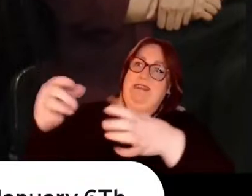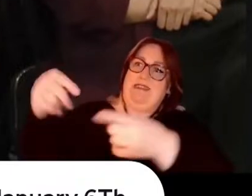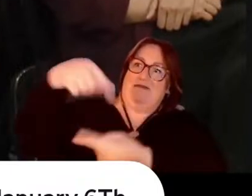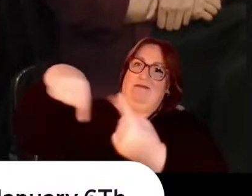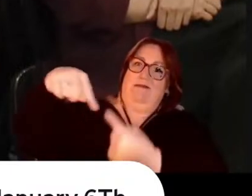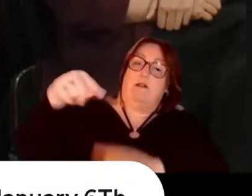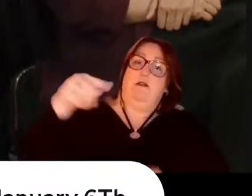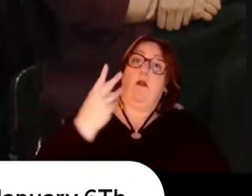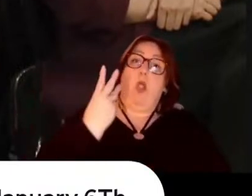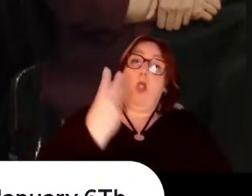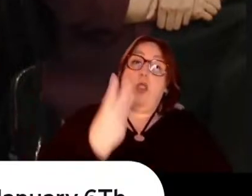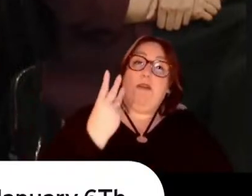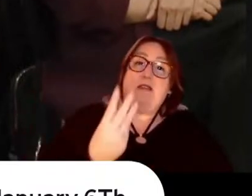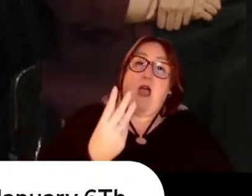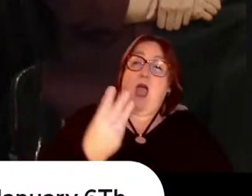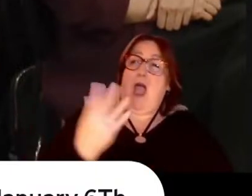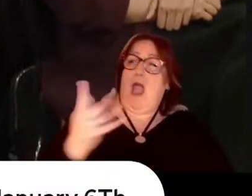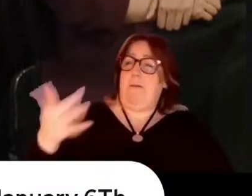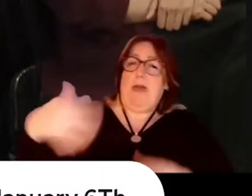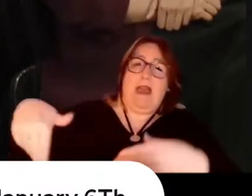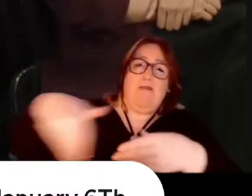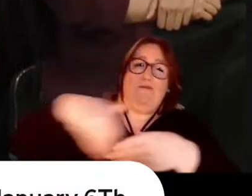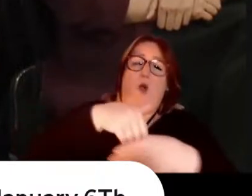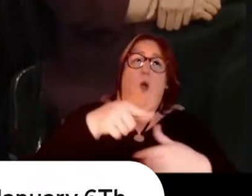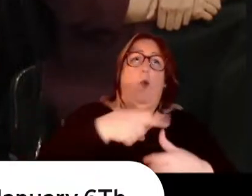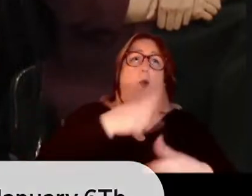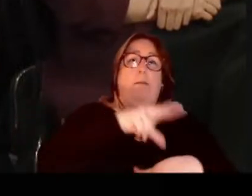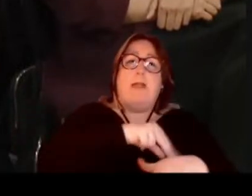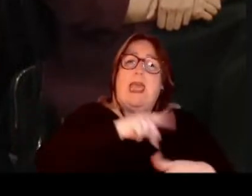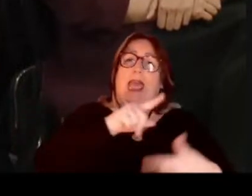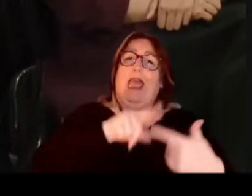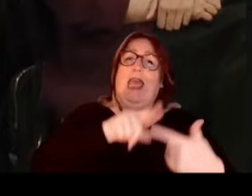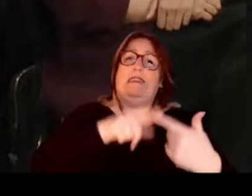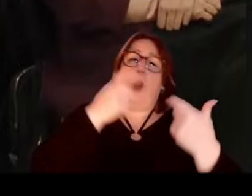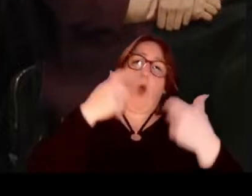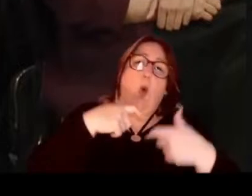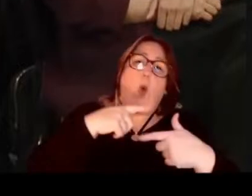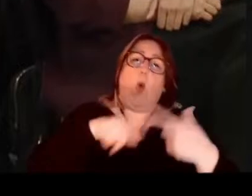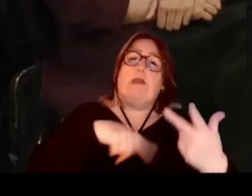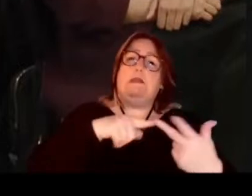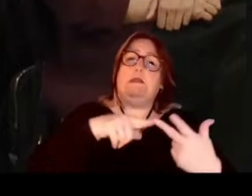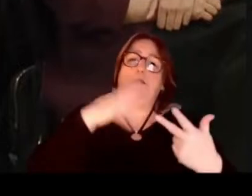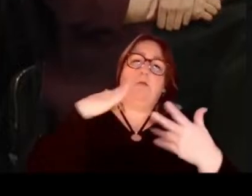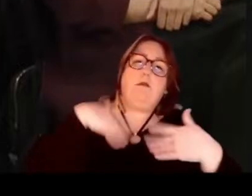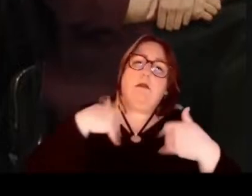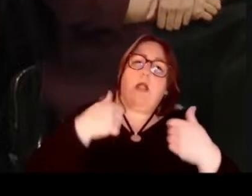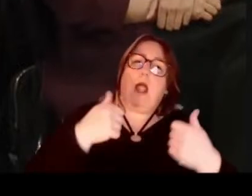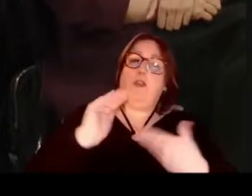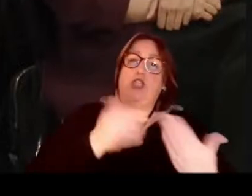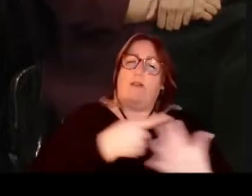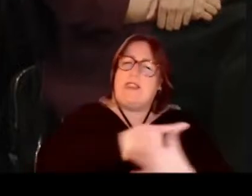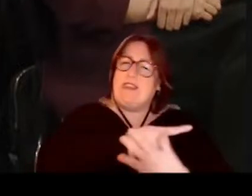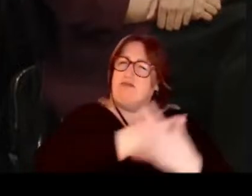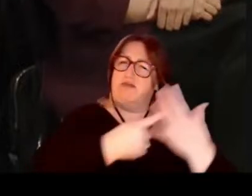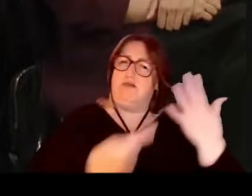justice, the youth system and mental health services. It's a catastrophic failure of the state to protect those